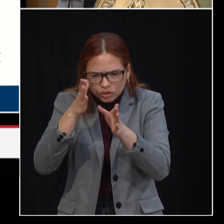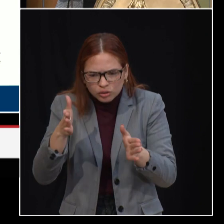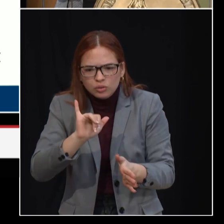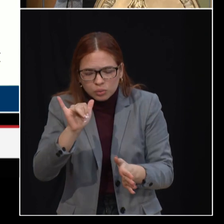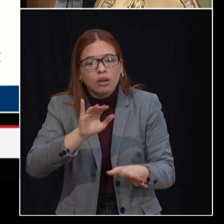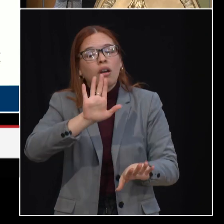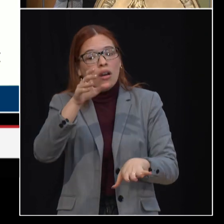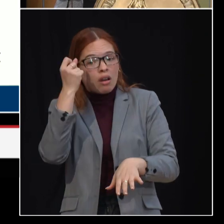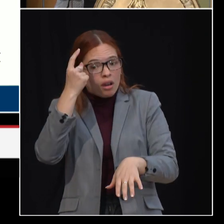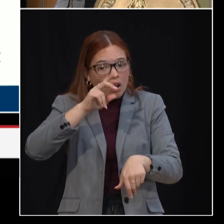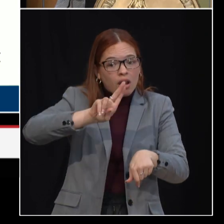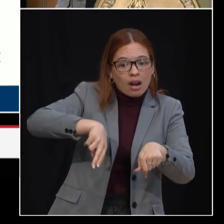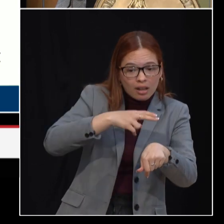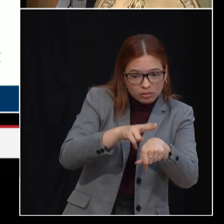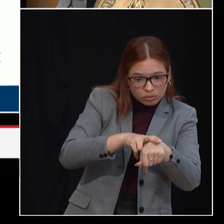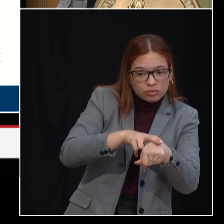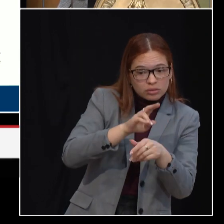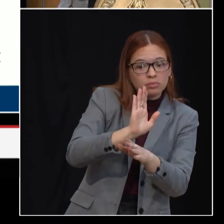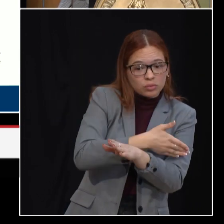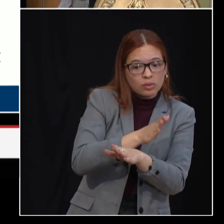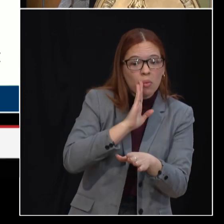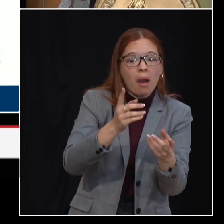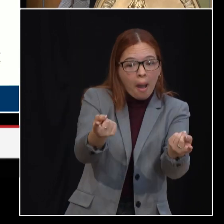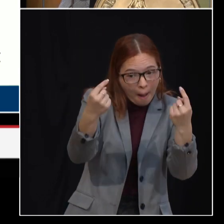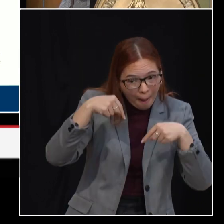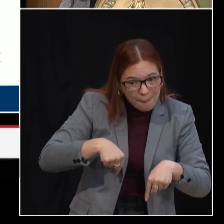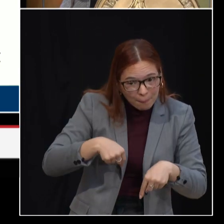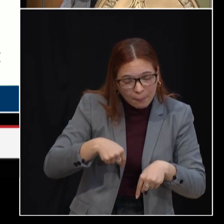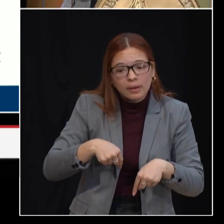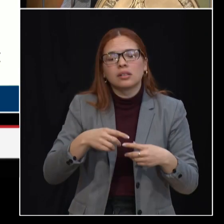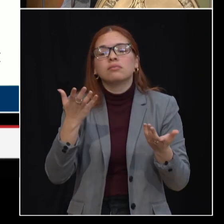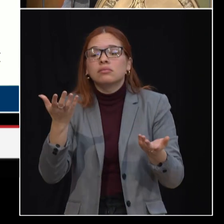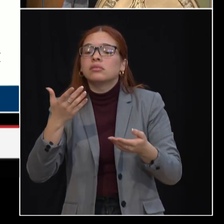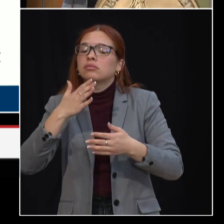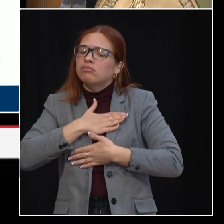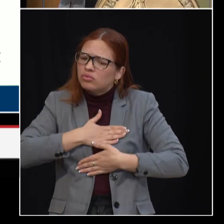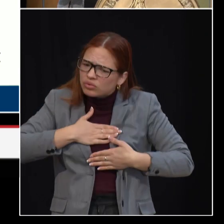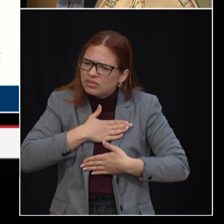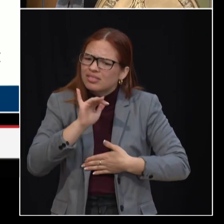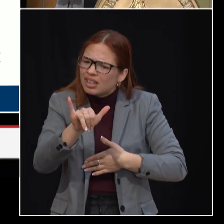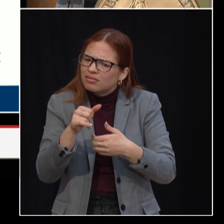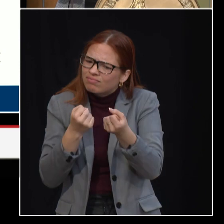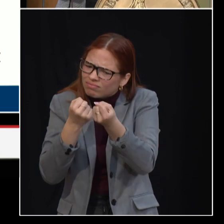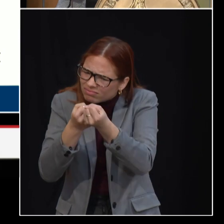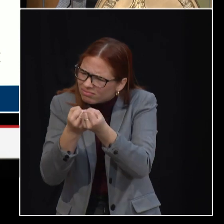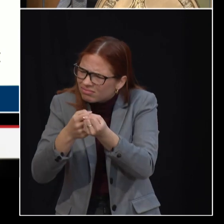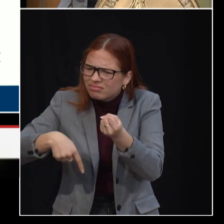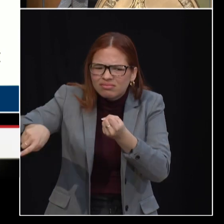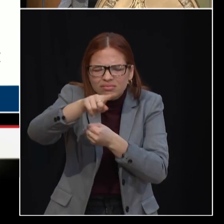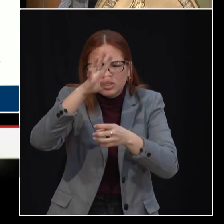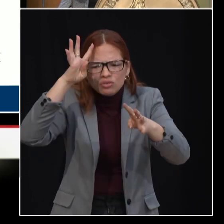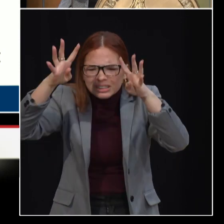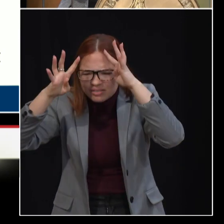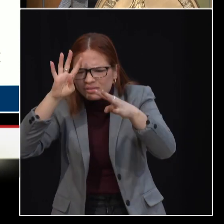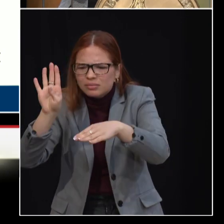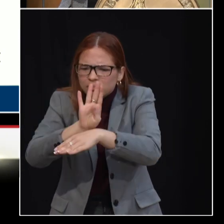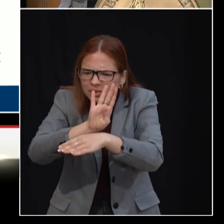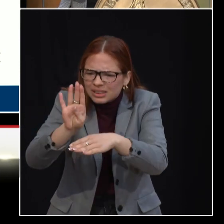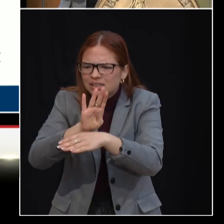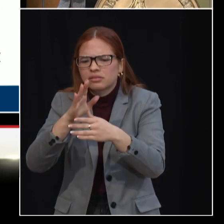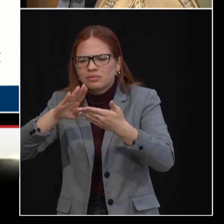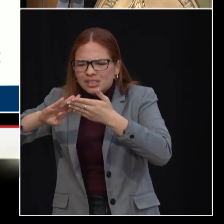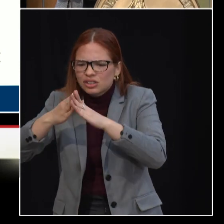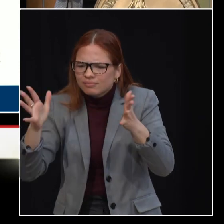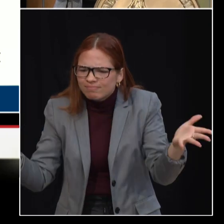nation's capital. OCTFME's entertainment experiences support our creative and business communities, drive foot traffic, and